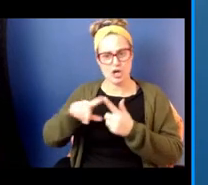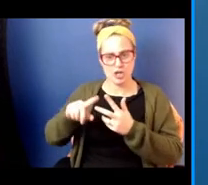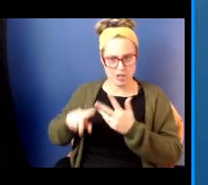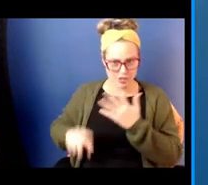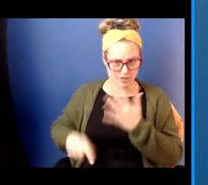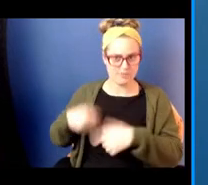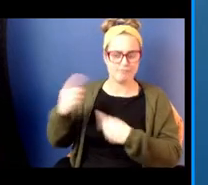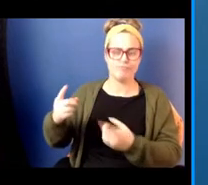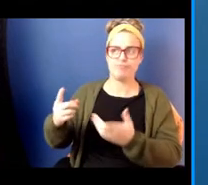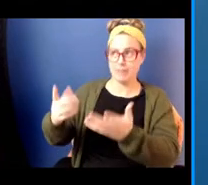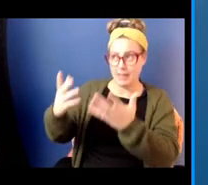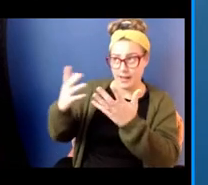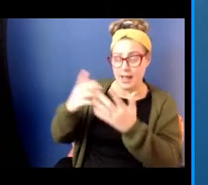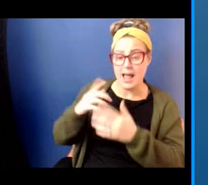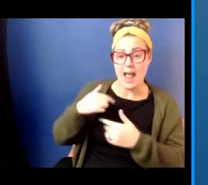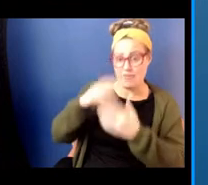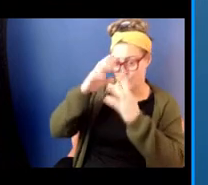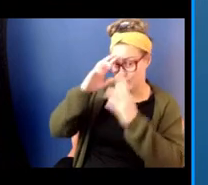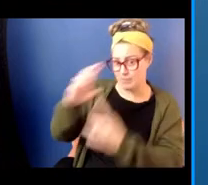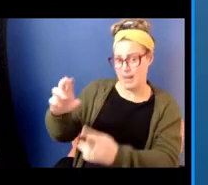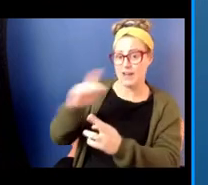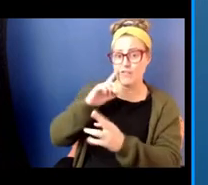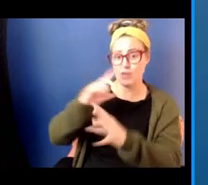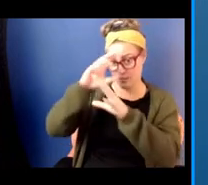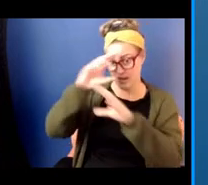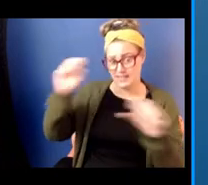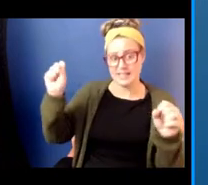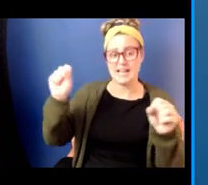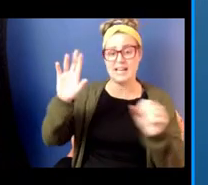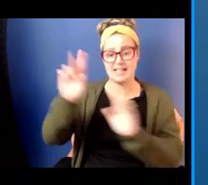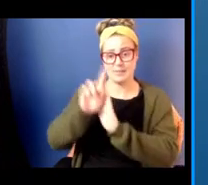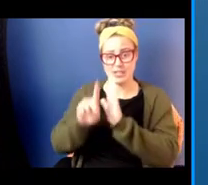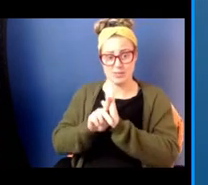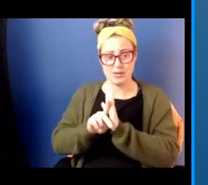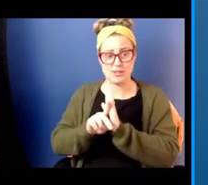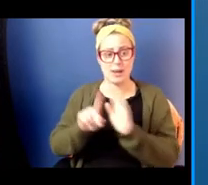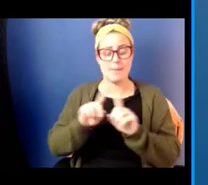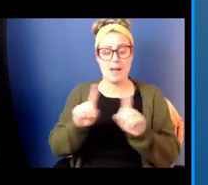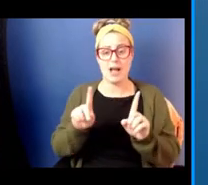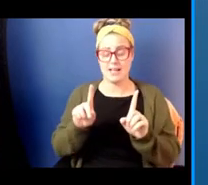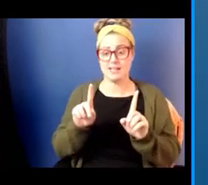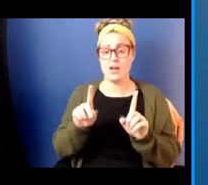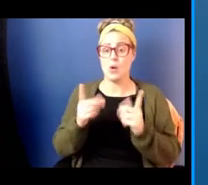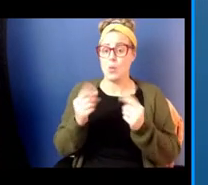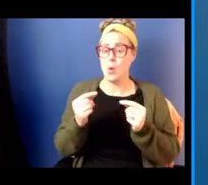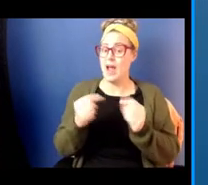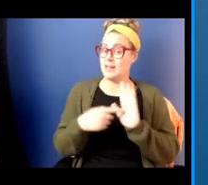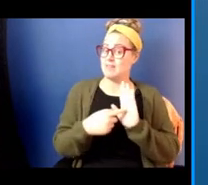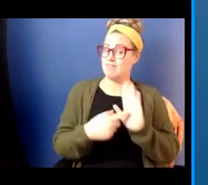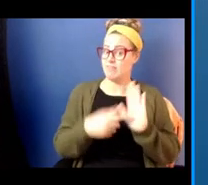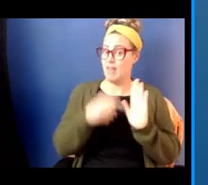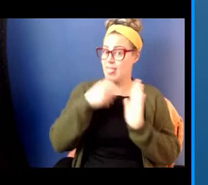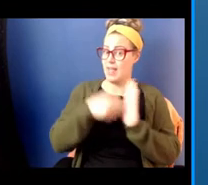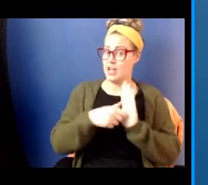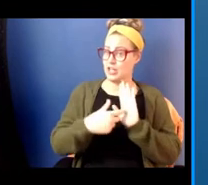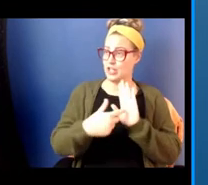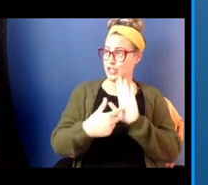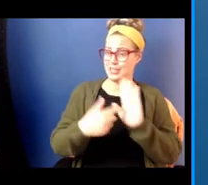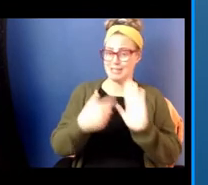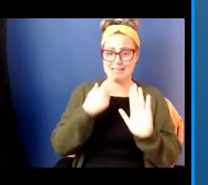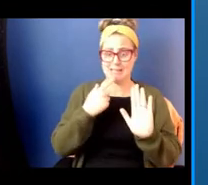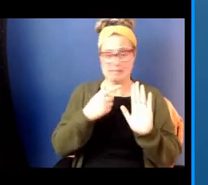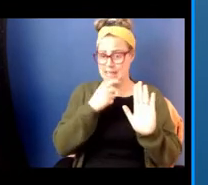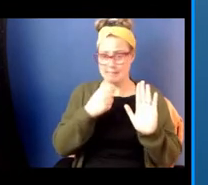but the characterization of caucuses set forth in his letter did not reflect any acknowledgment of the historic changes we